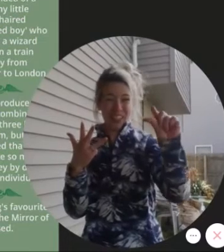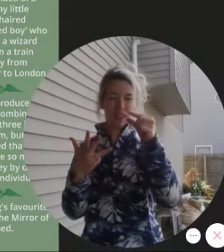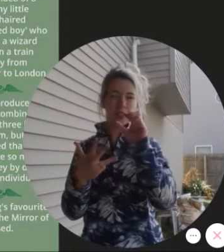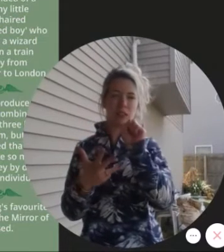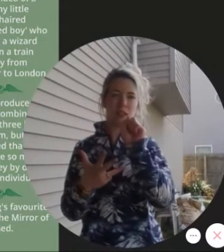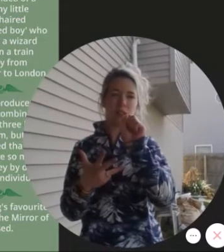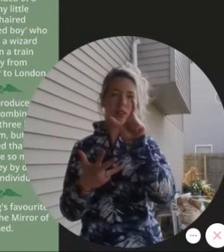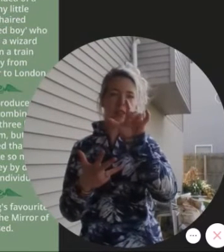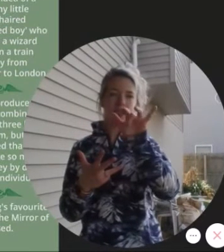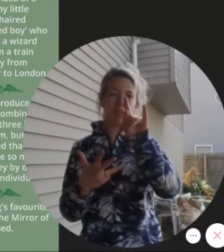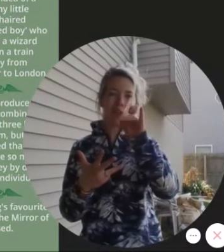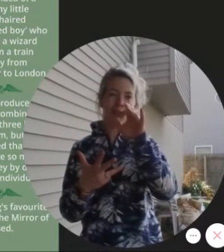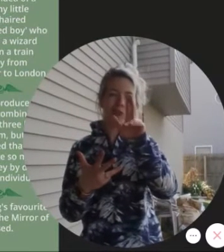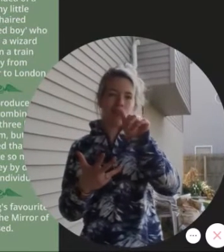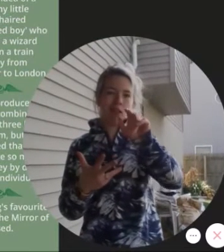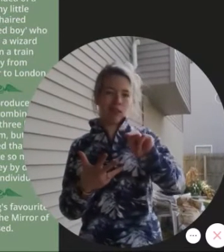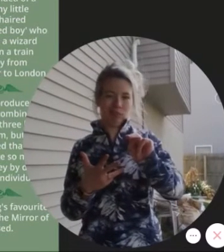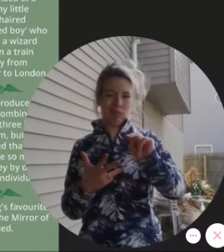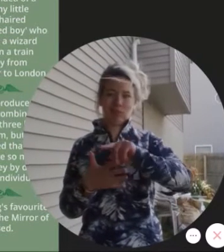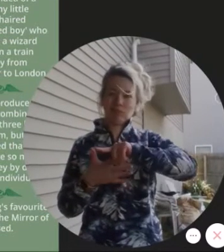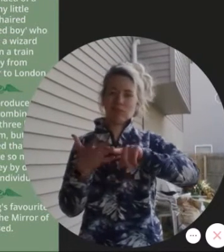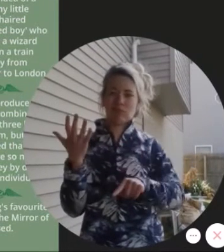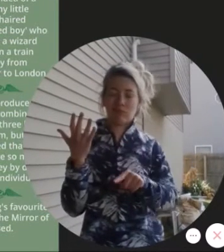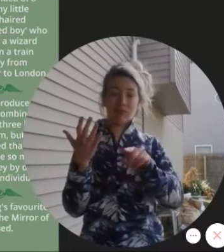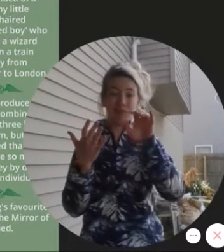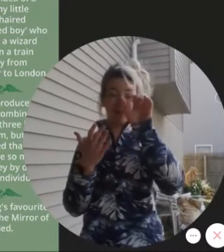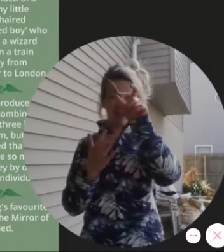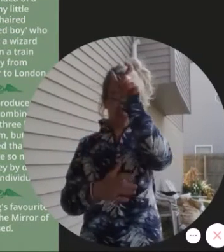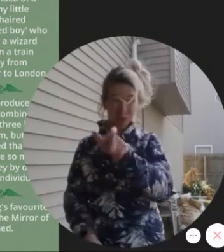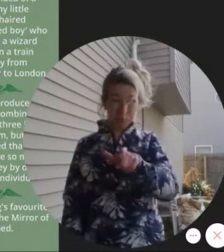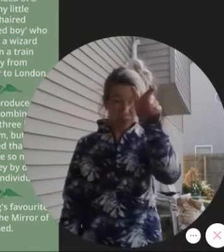And green is for Slytherin.